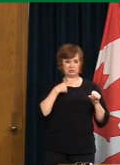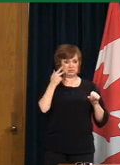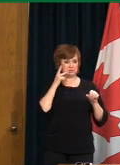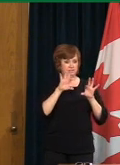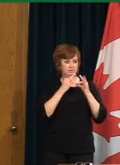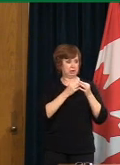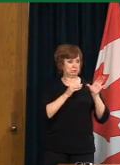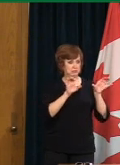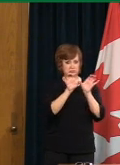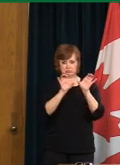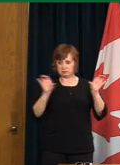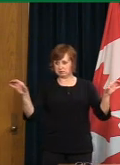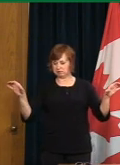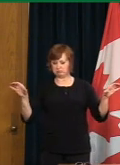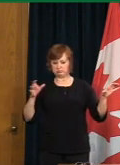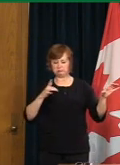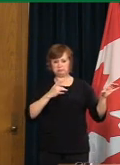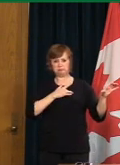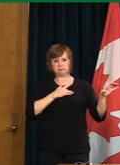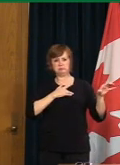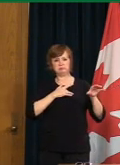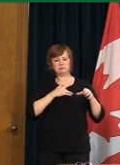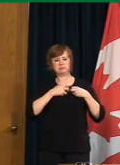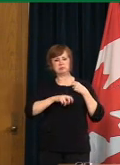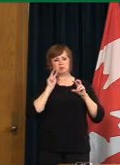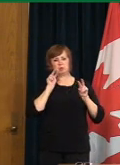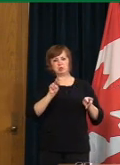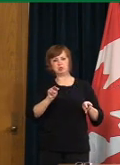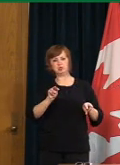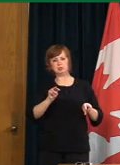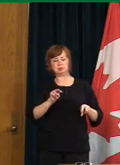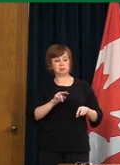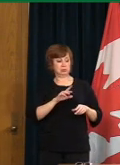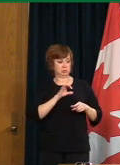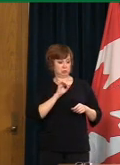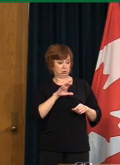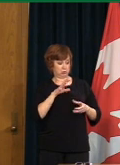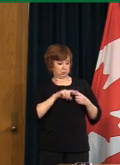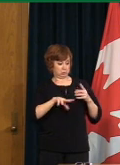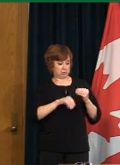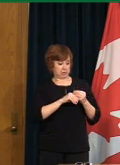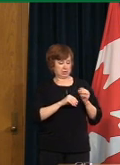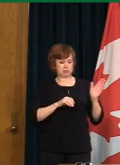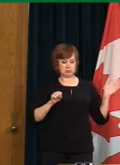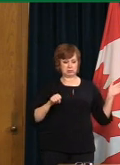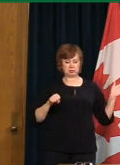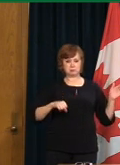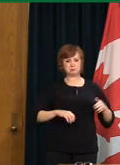apart. Doctor, do you have anything to add to that? I would agree that I think,